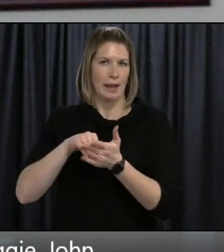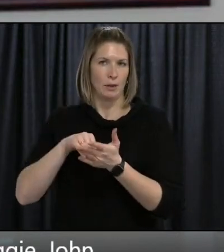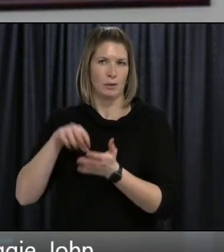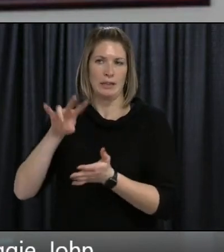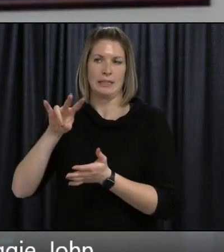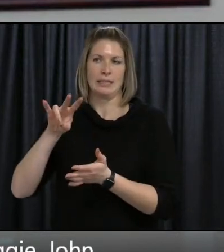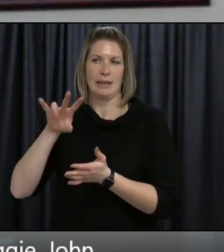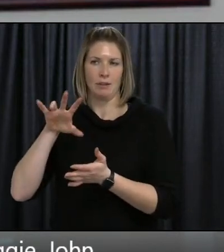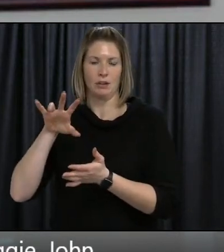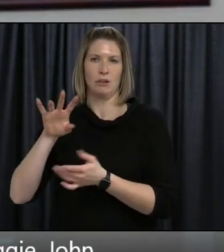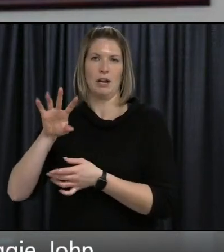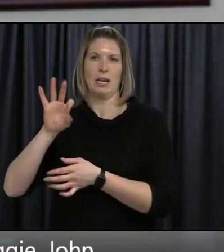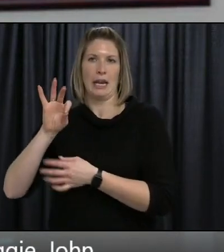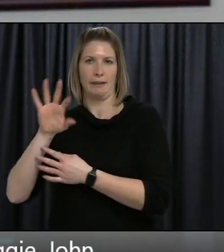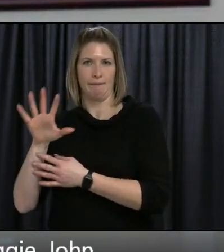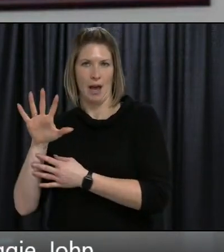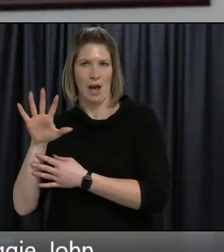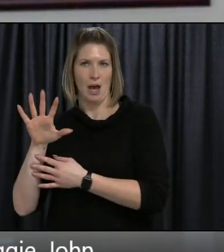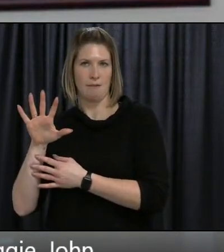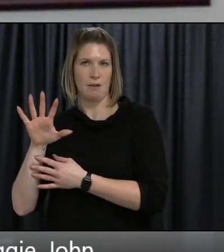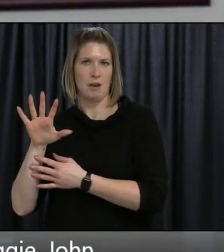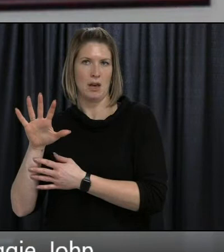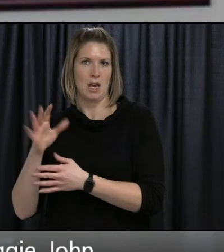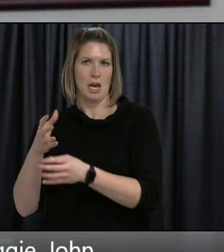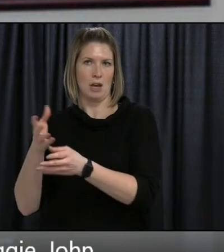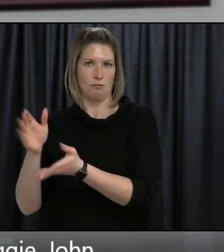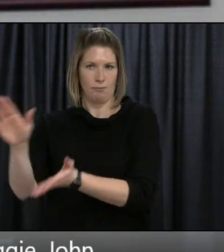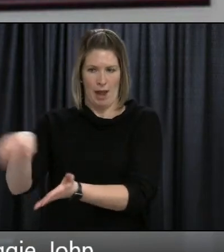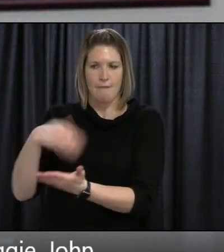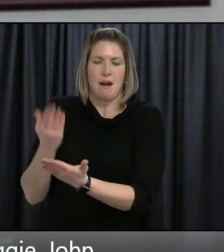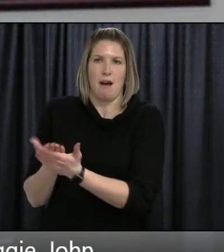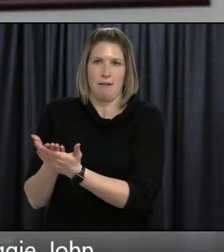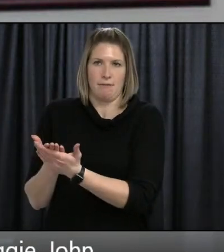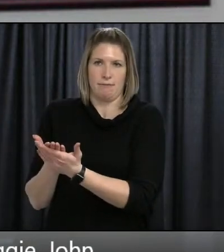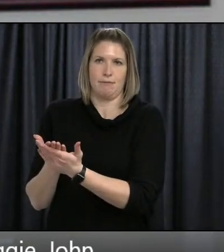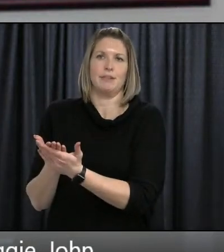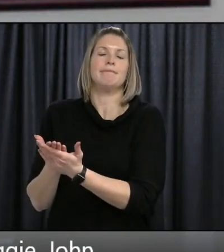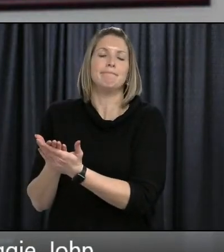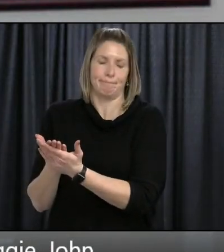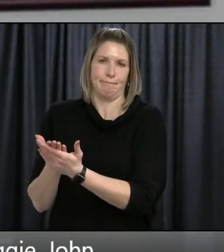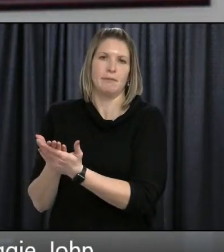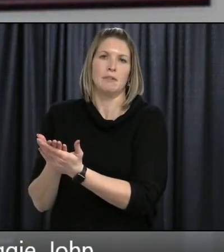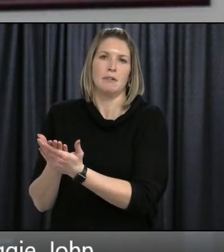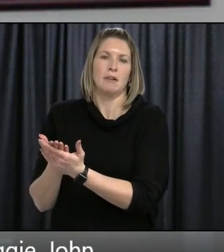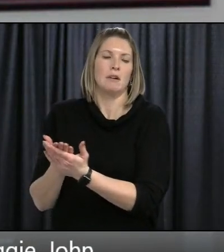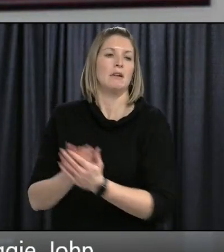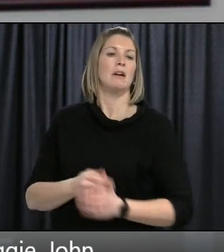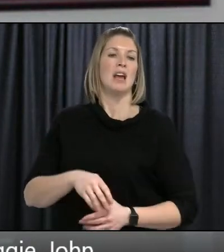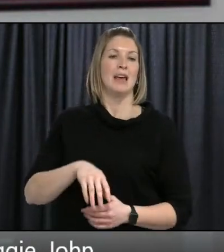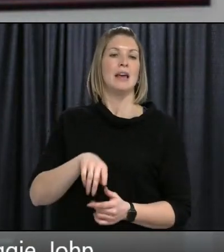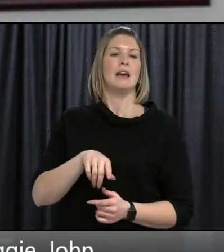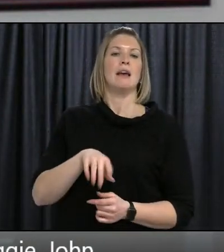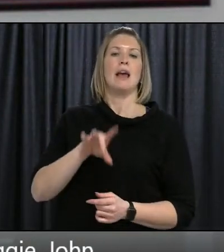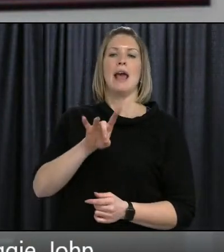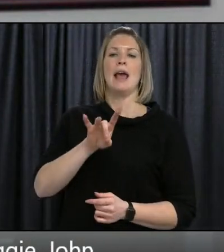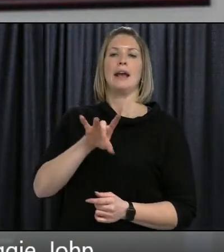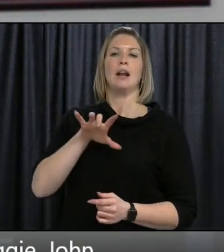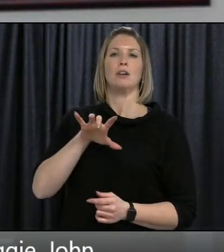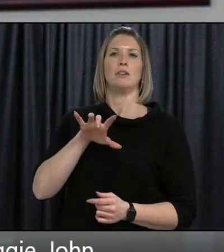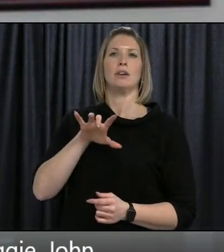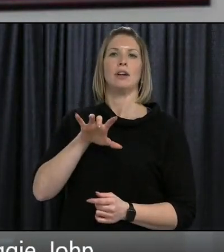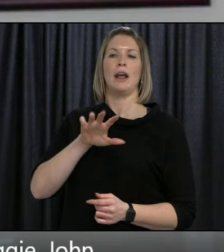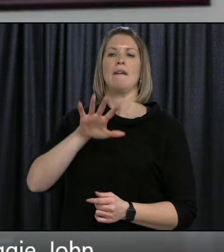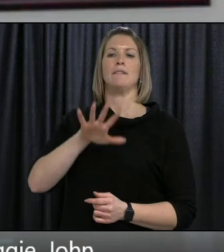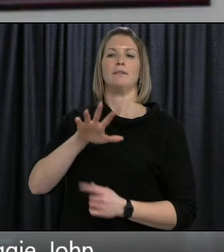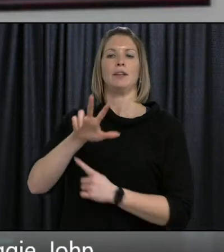That's 71% of vaccines administered. Of those individuals, 853 have had their